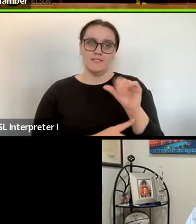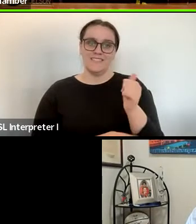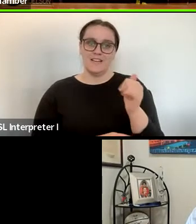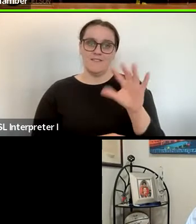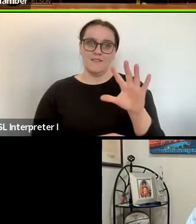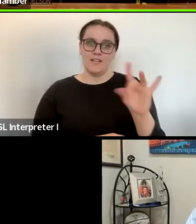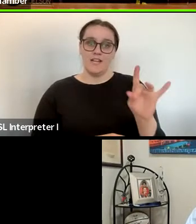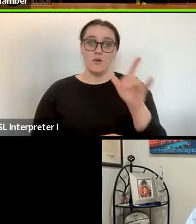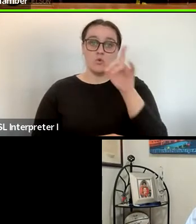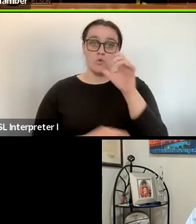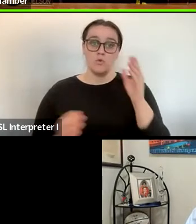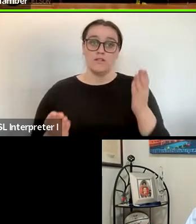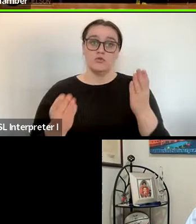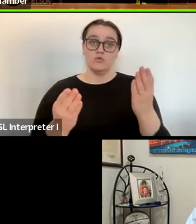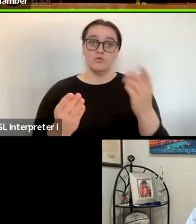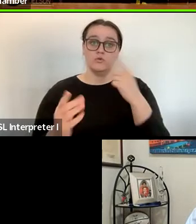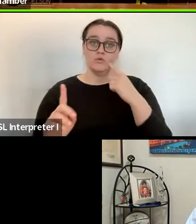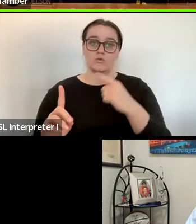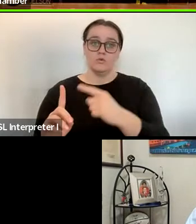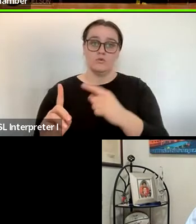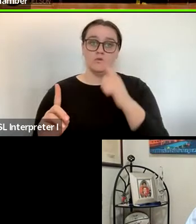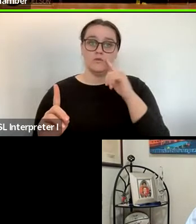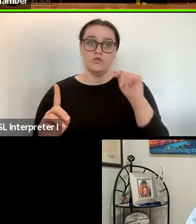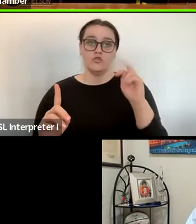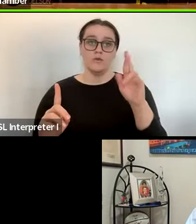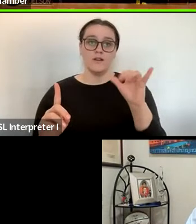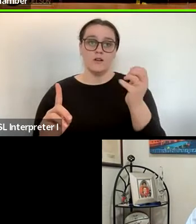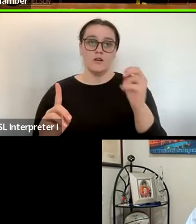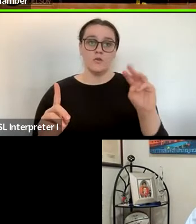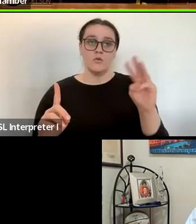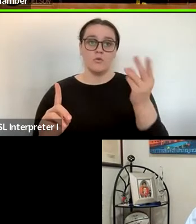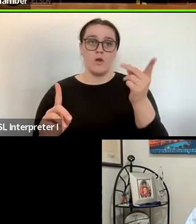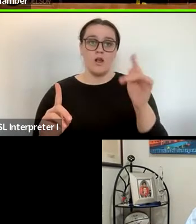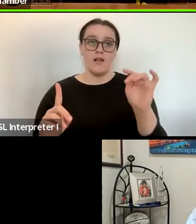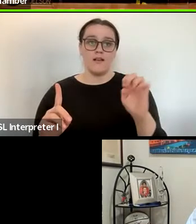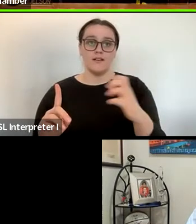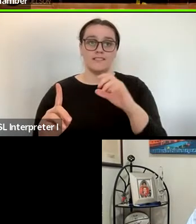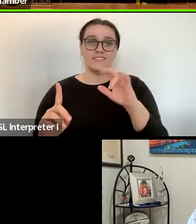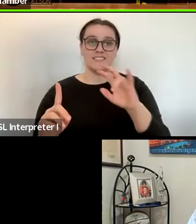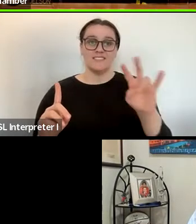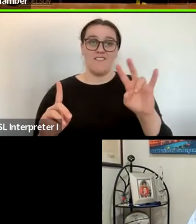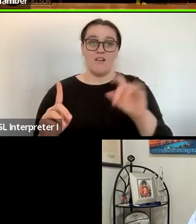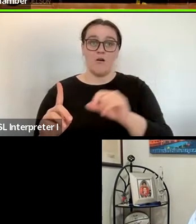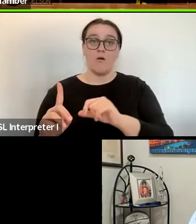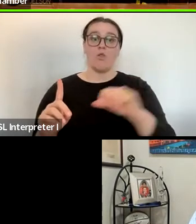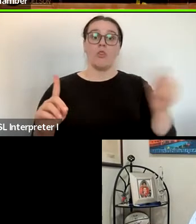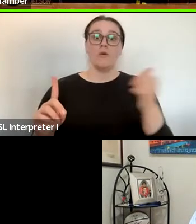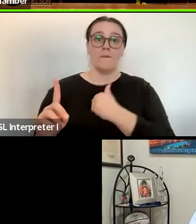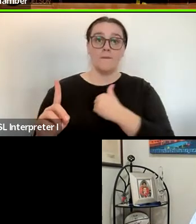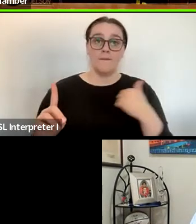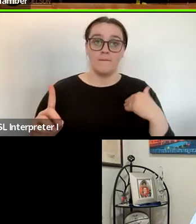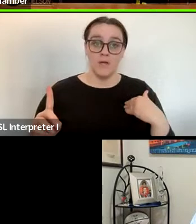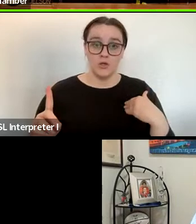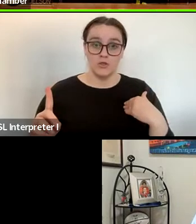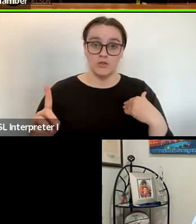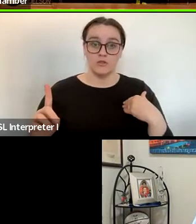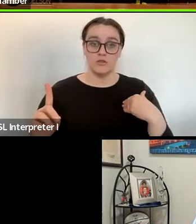Councilmember Trayon White and seven council members. The Committee of the Whole held a hearing on the measure on December